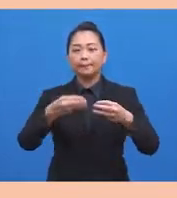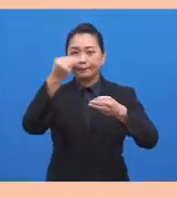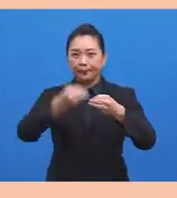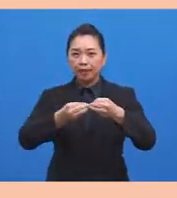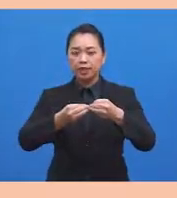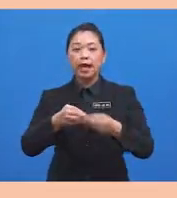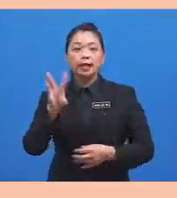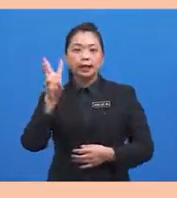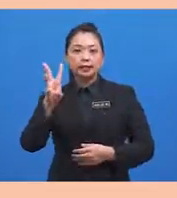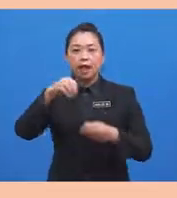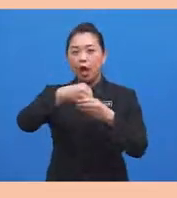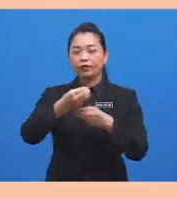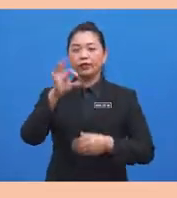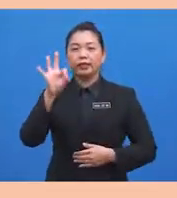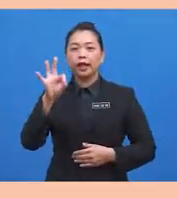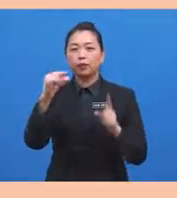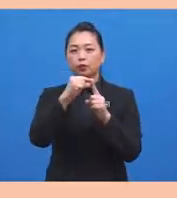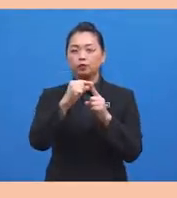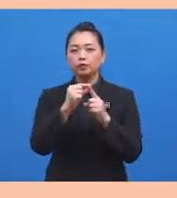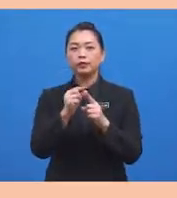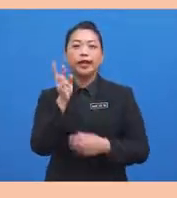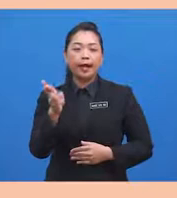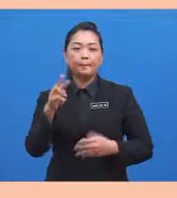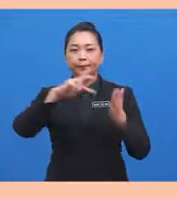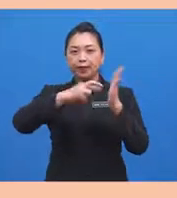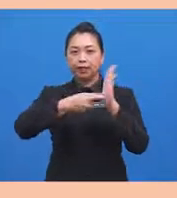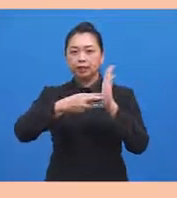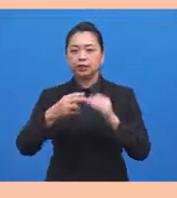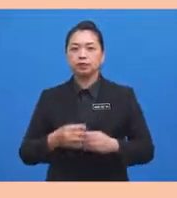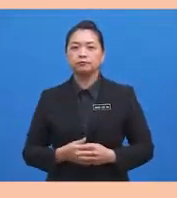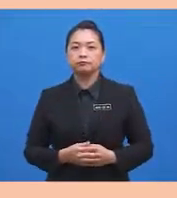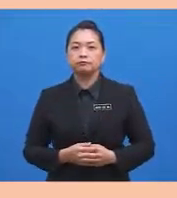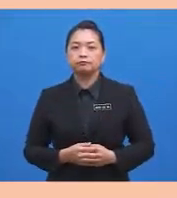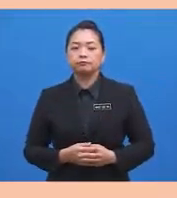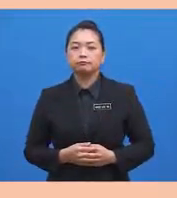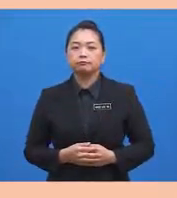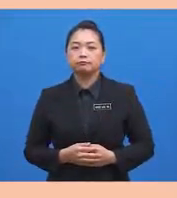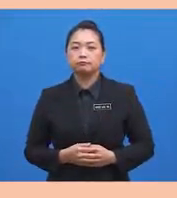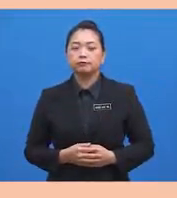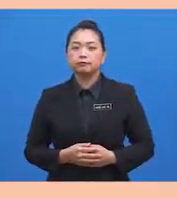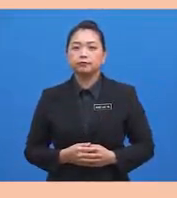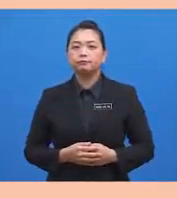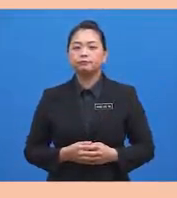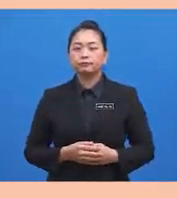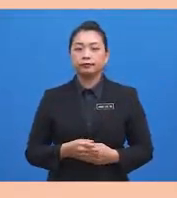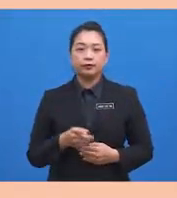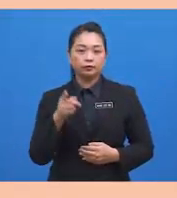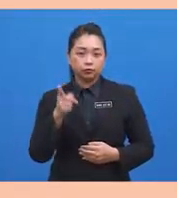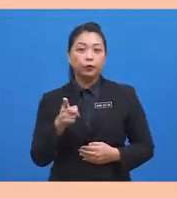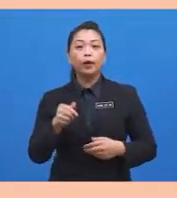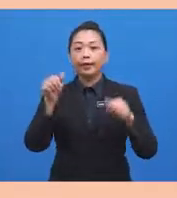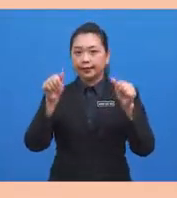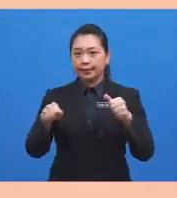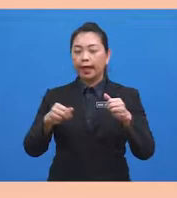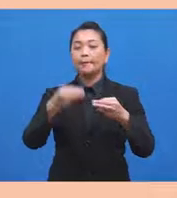least 6 out of 9 words to their meanings. The second criteria set for you is you can